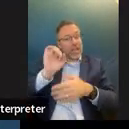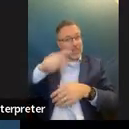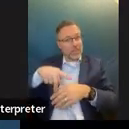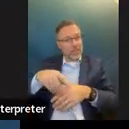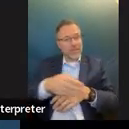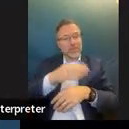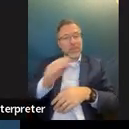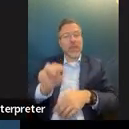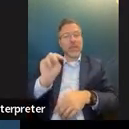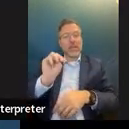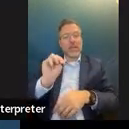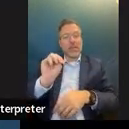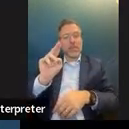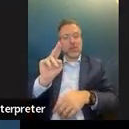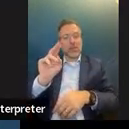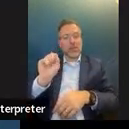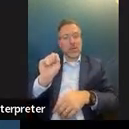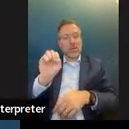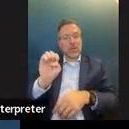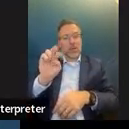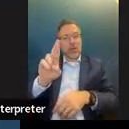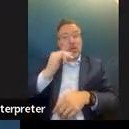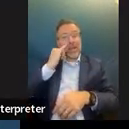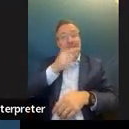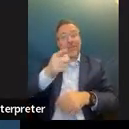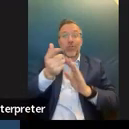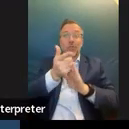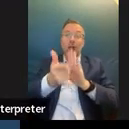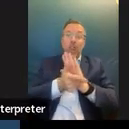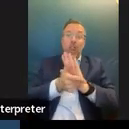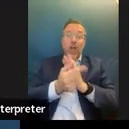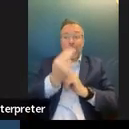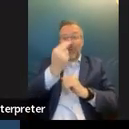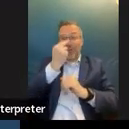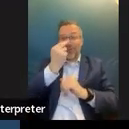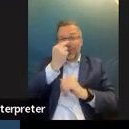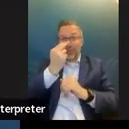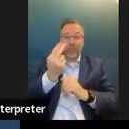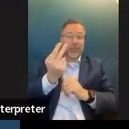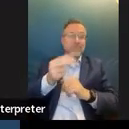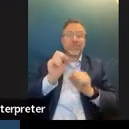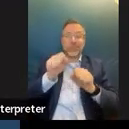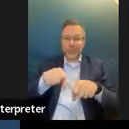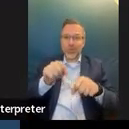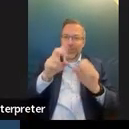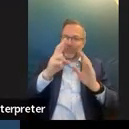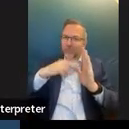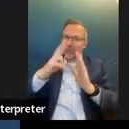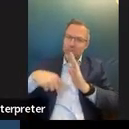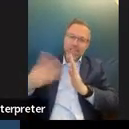Muser, if you're, a law nerd, you can do some light bedtime reading.